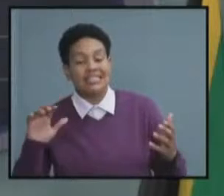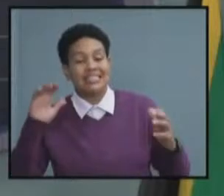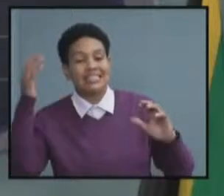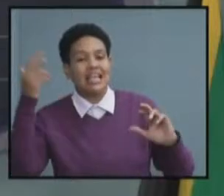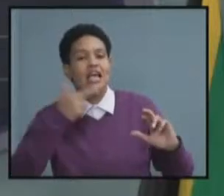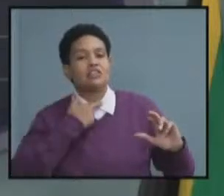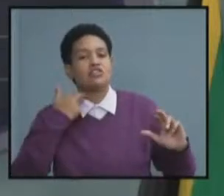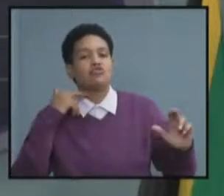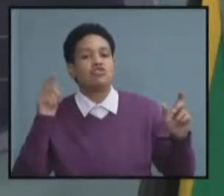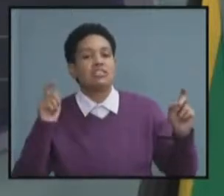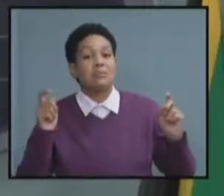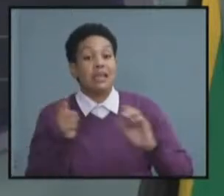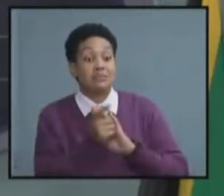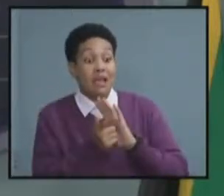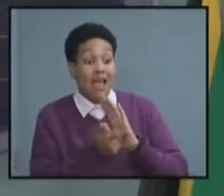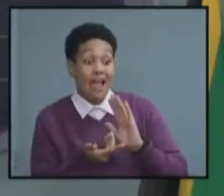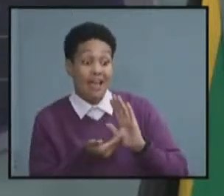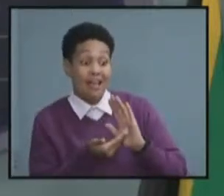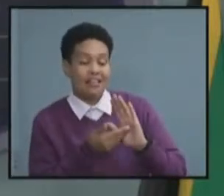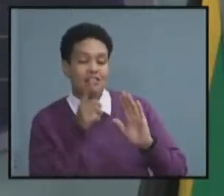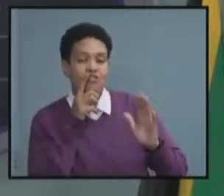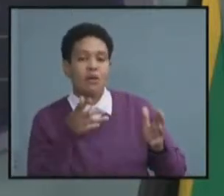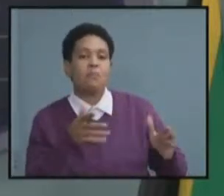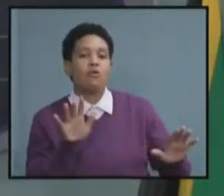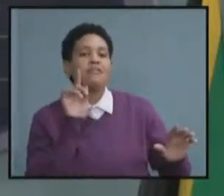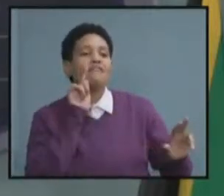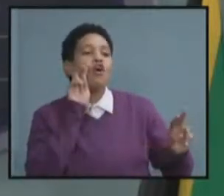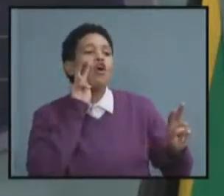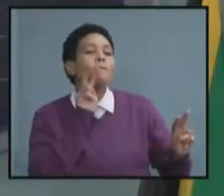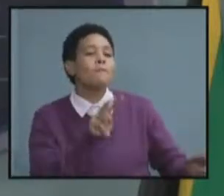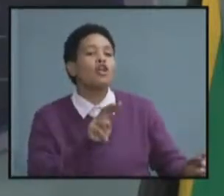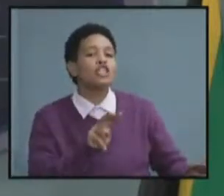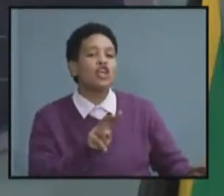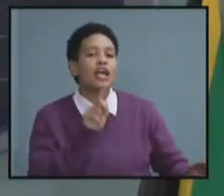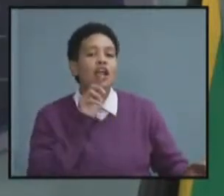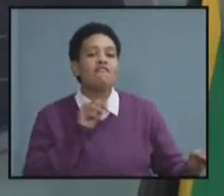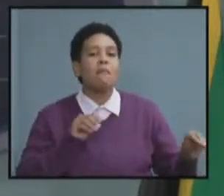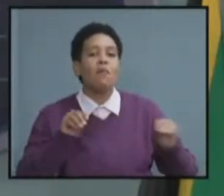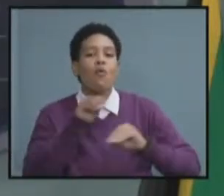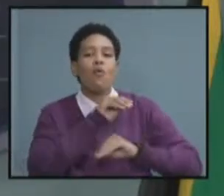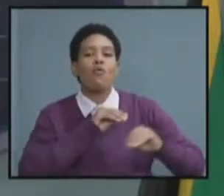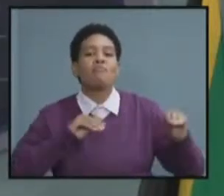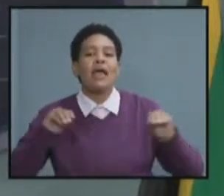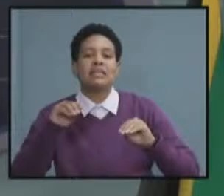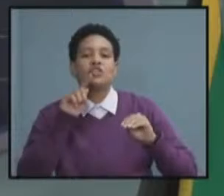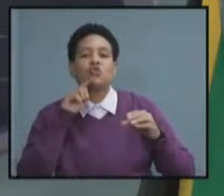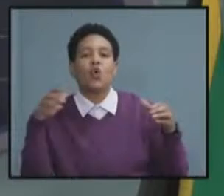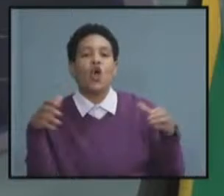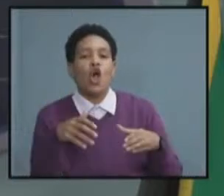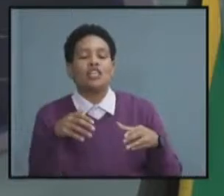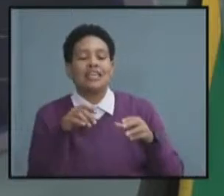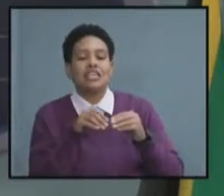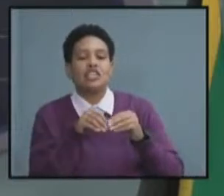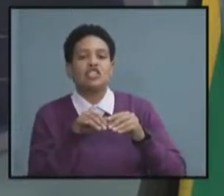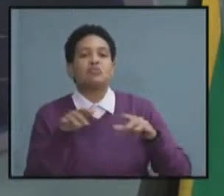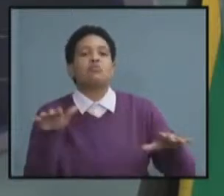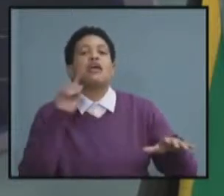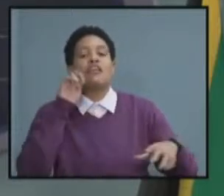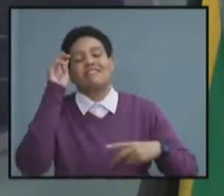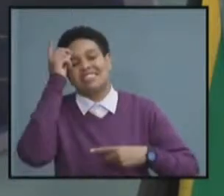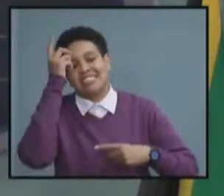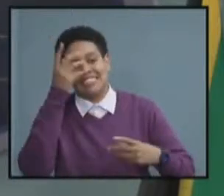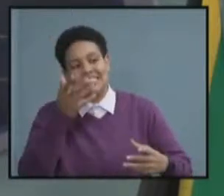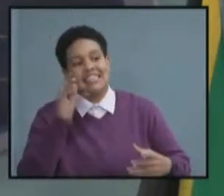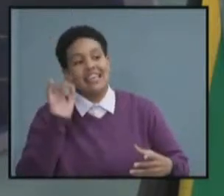Disaster Risk Management Act permit for the monitoring of movement in order to contain the spread of a